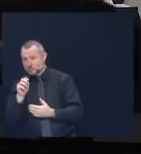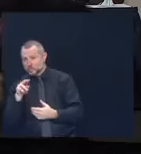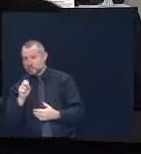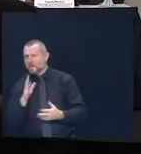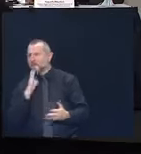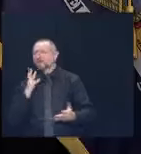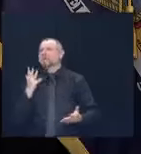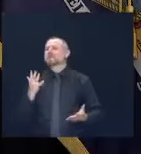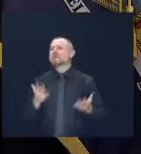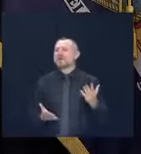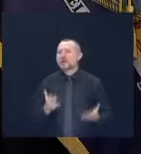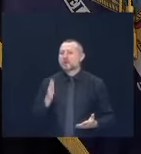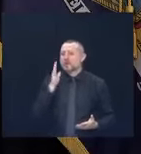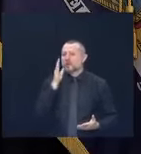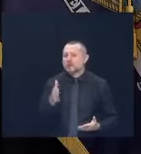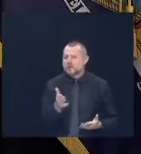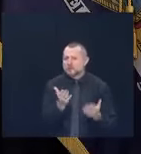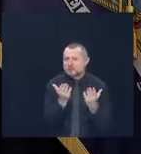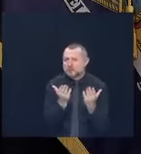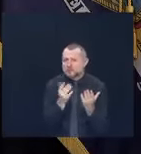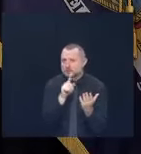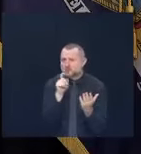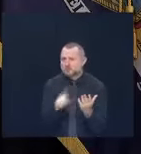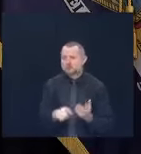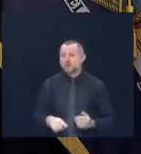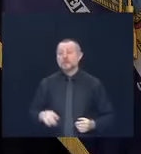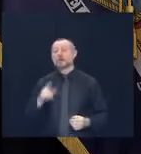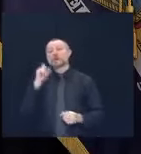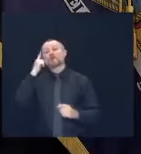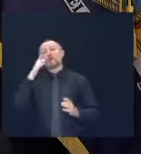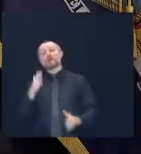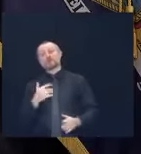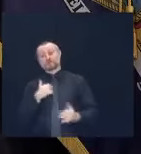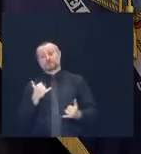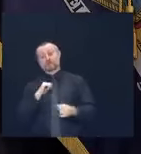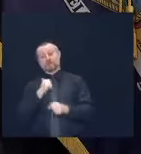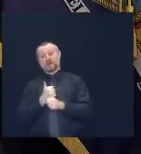going to enter those zones? Right now, by the numbers,